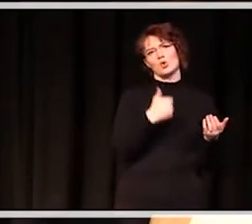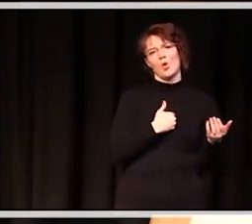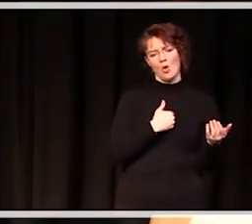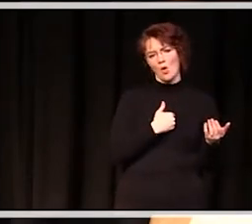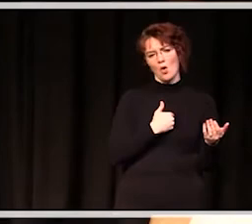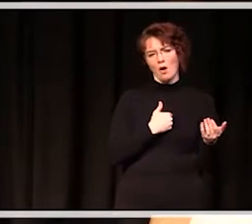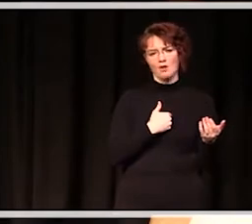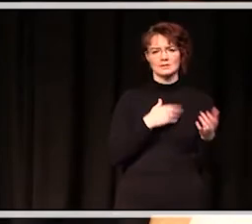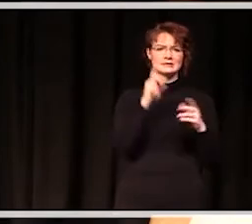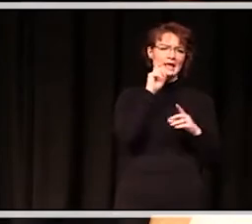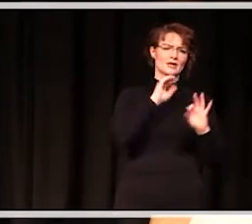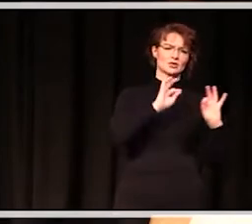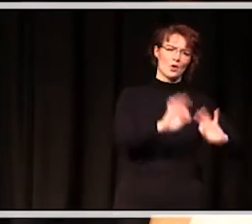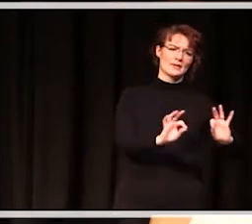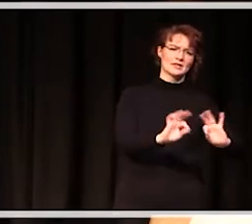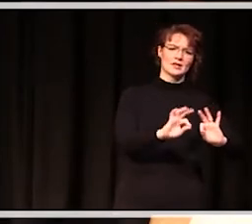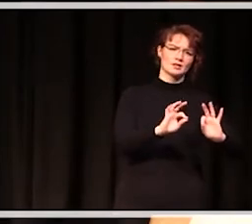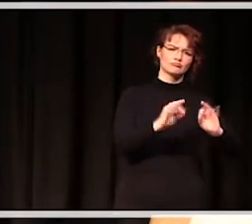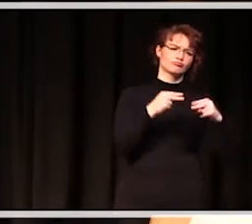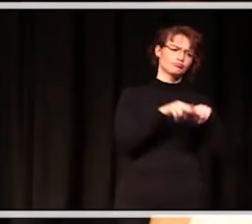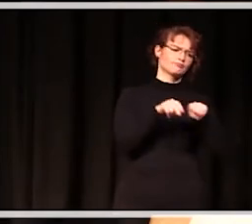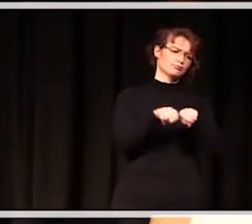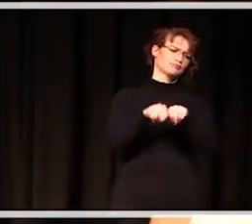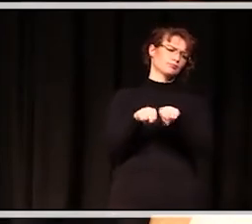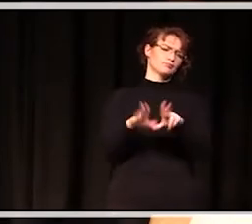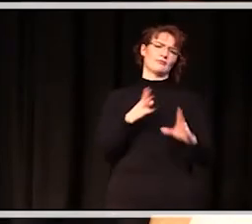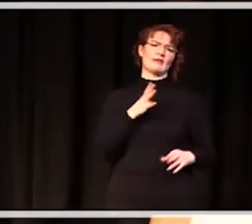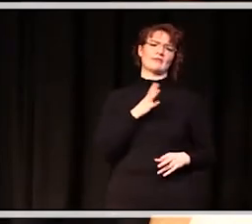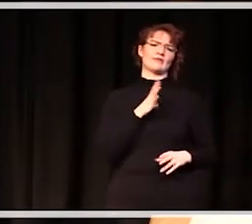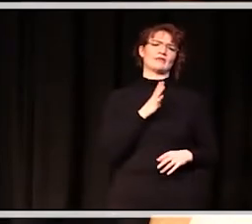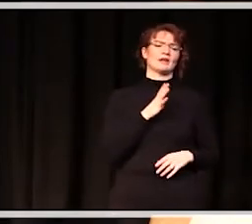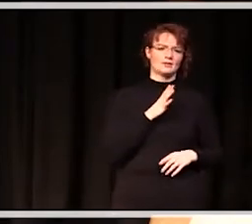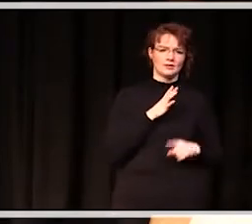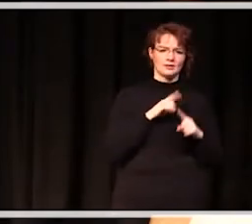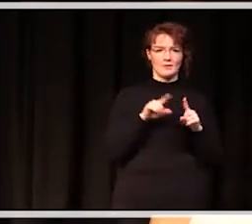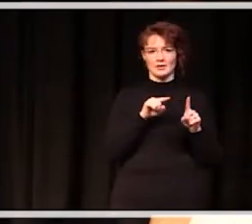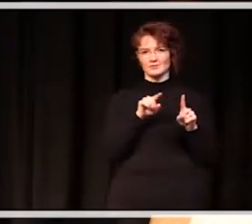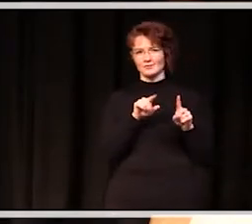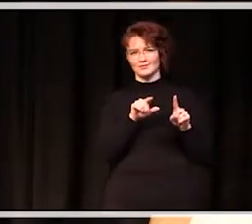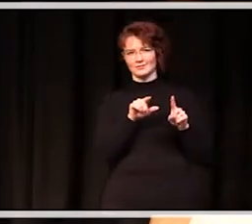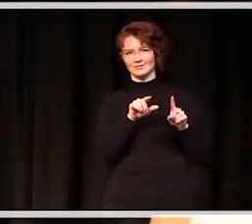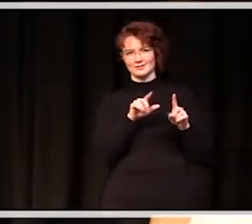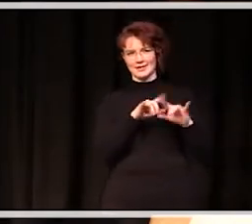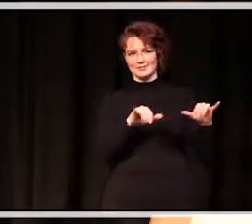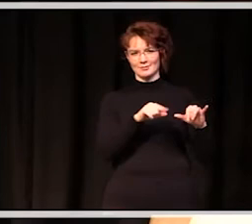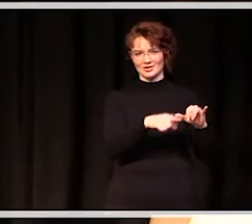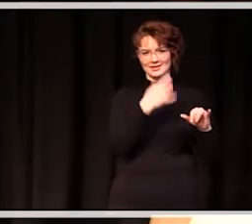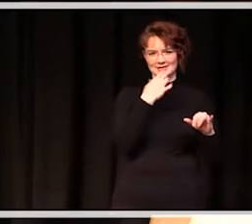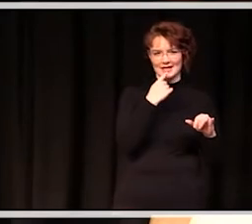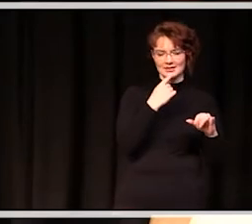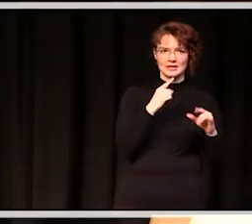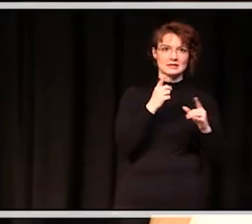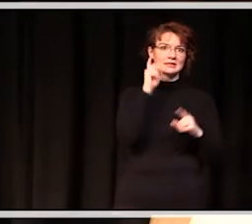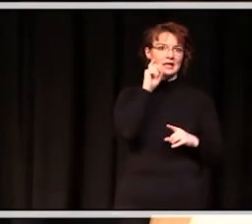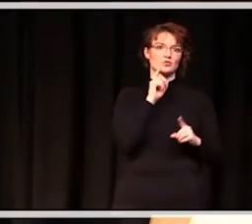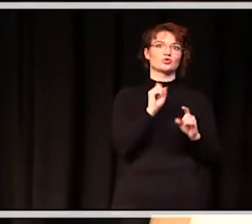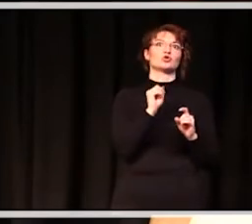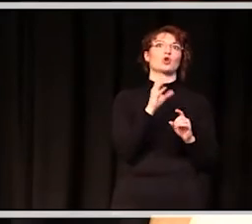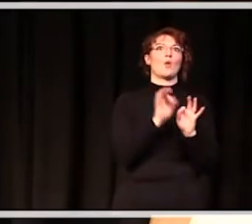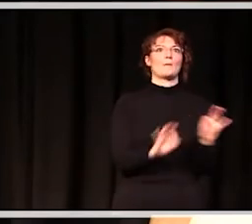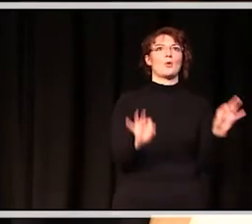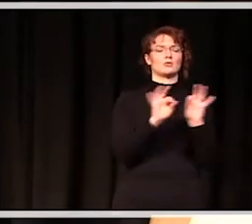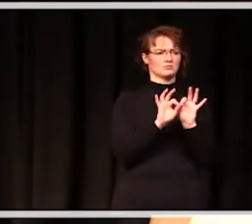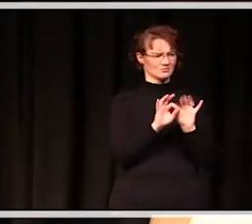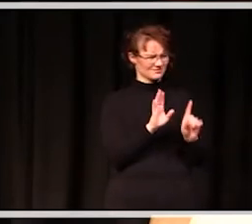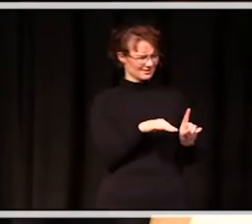just have that kind of intimacy, as many people as you want. It's okay. Yet out of the other side of their mouth, they're saying sexuality is everything. Is it nothing